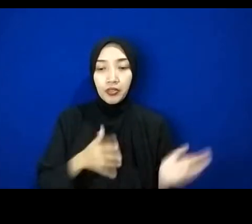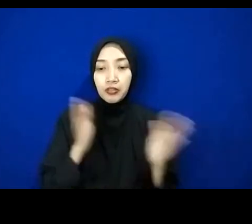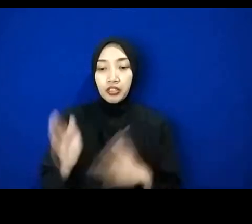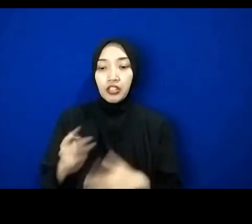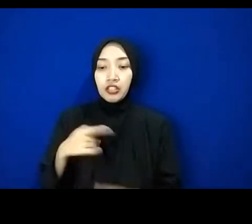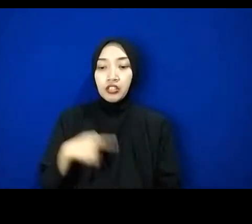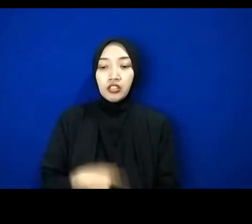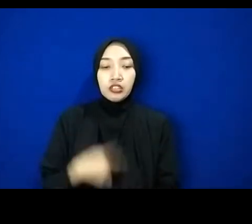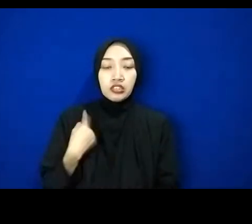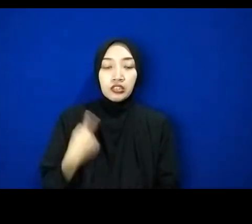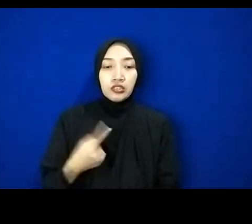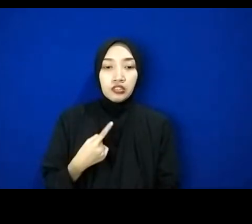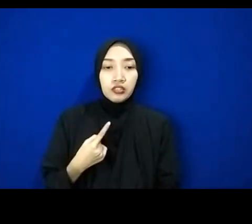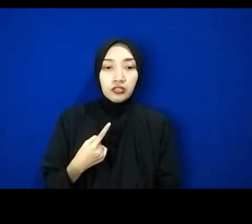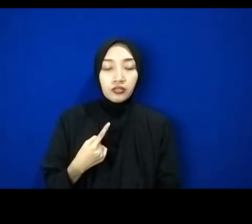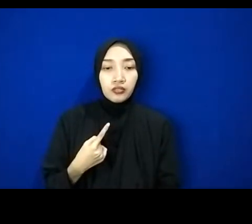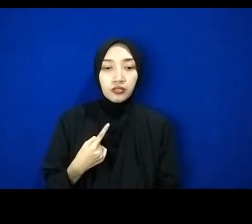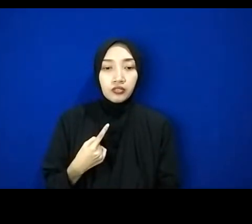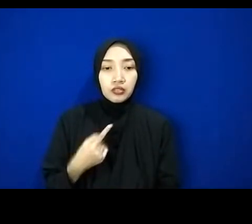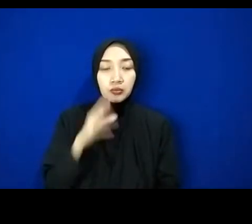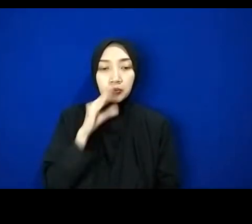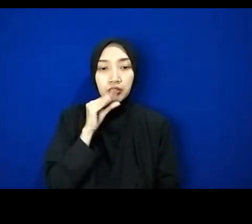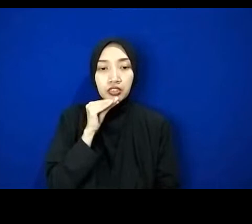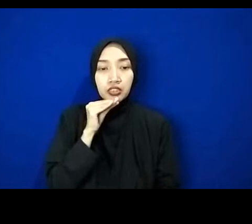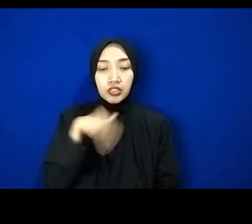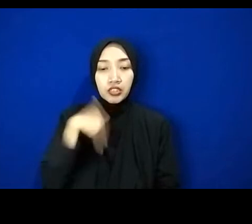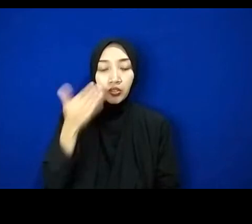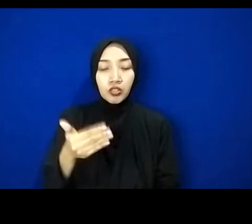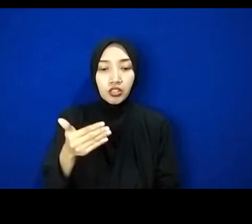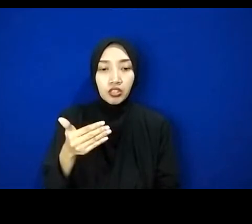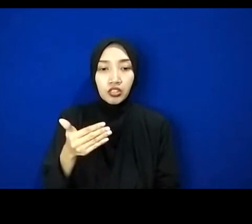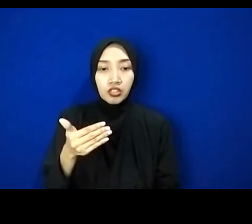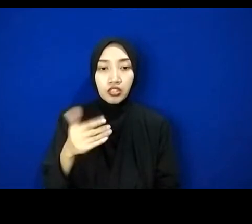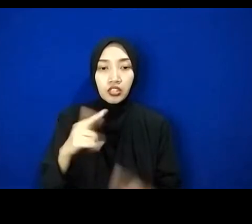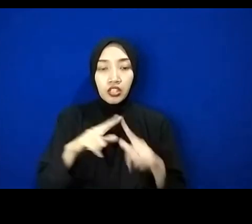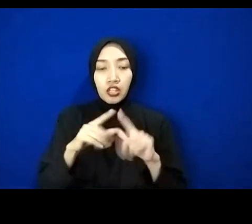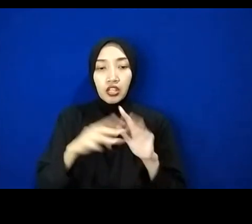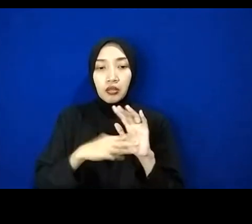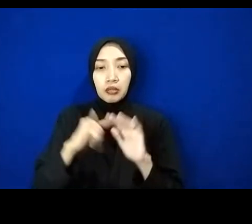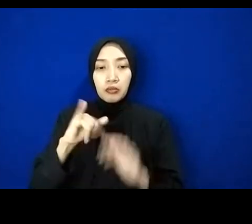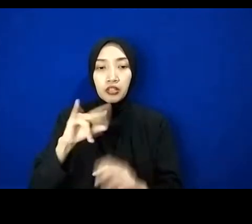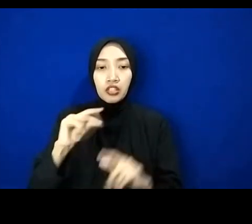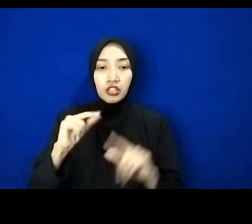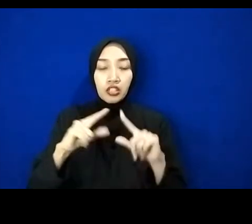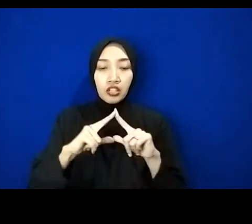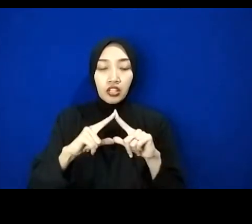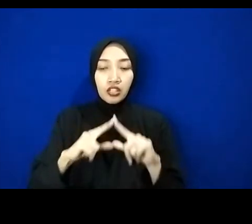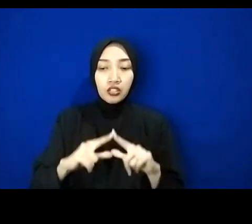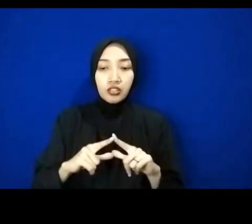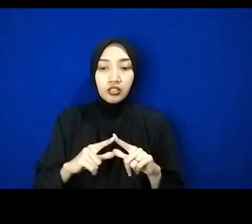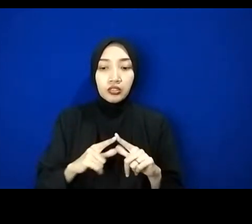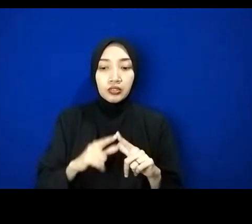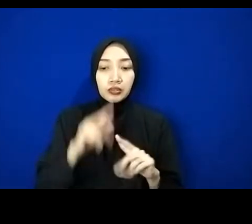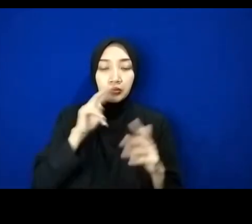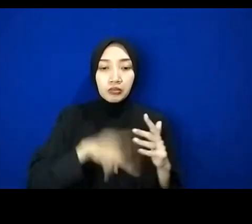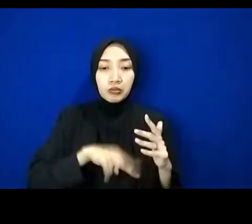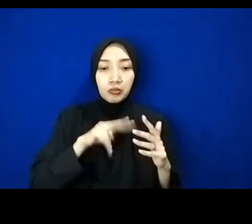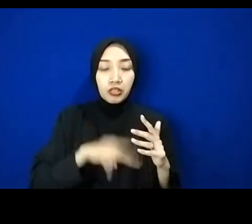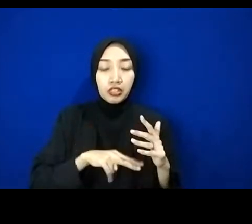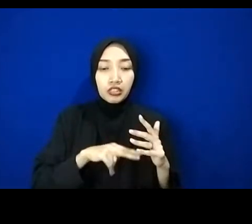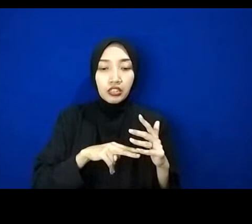Mbak Amira. I will read your short bio first. Maybe